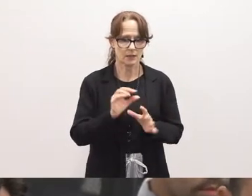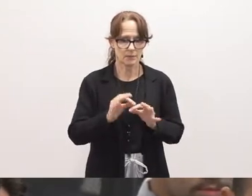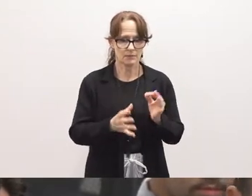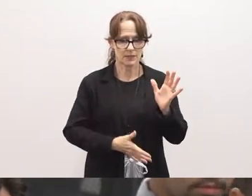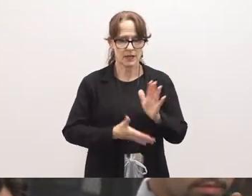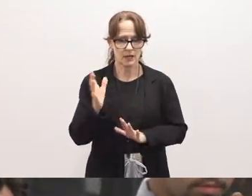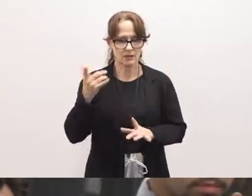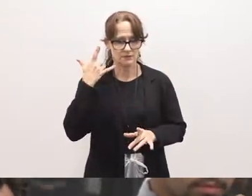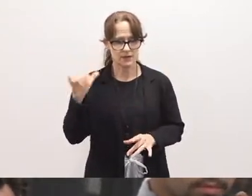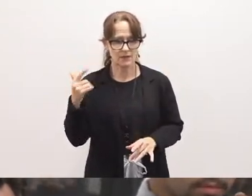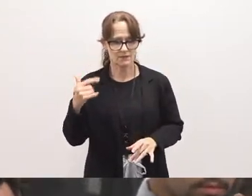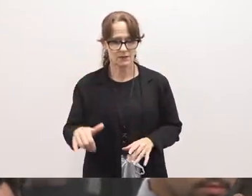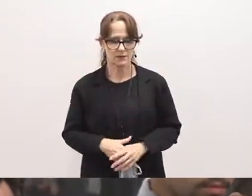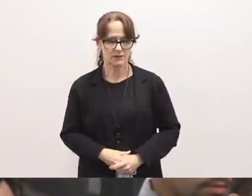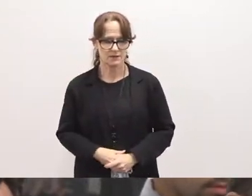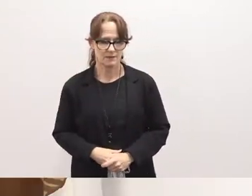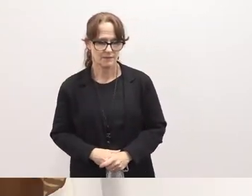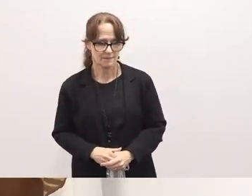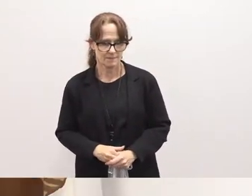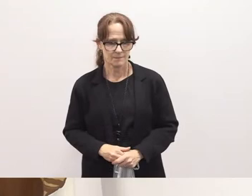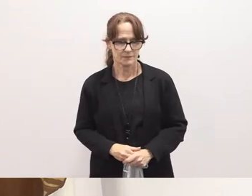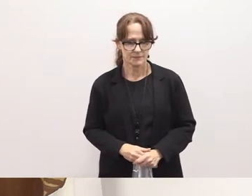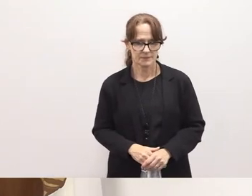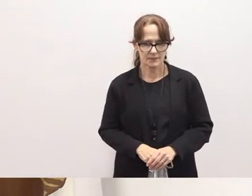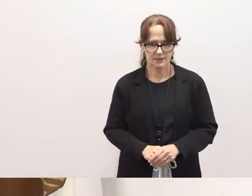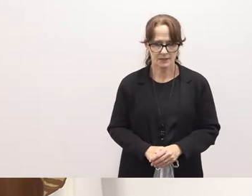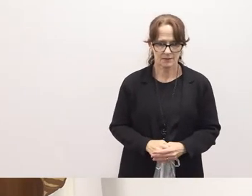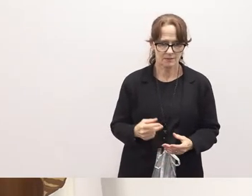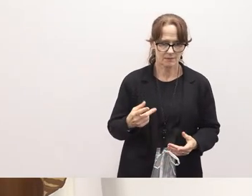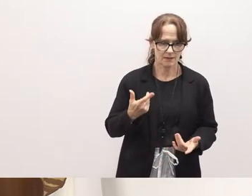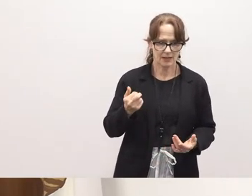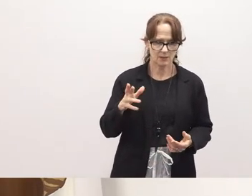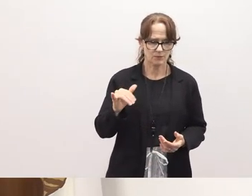you. Thank you. Next, we have Hillary.